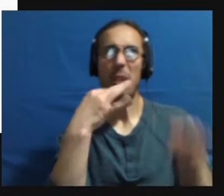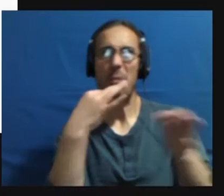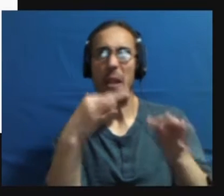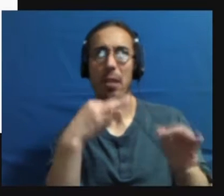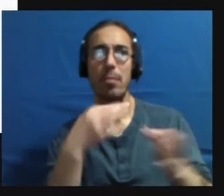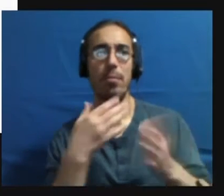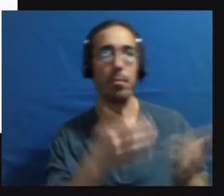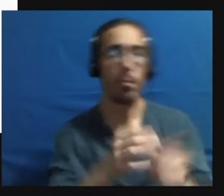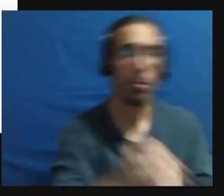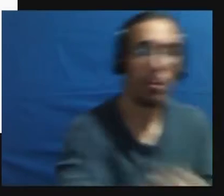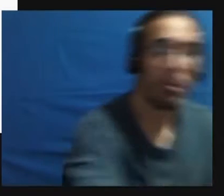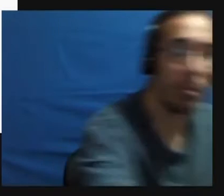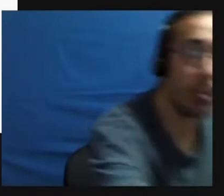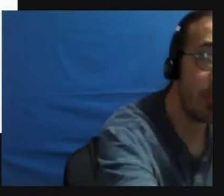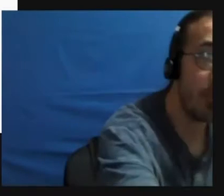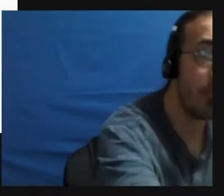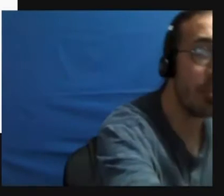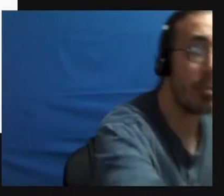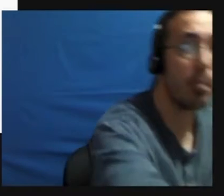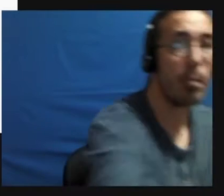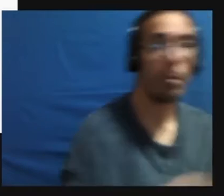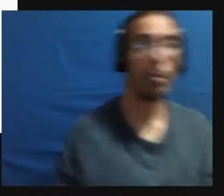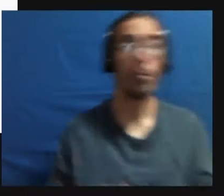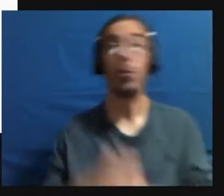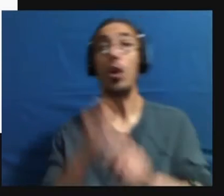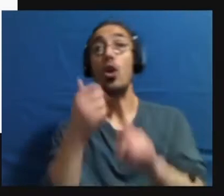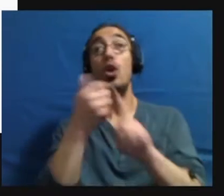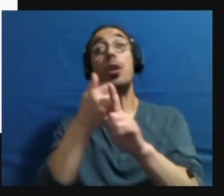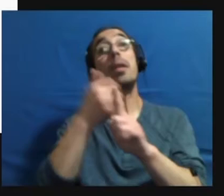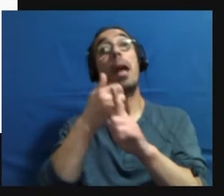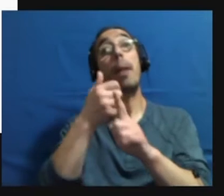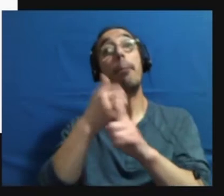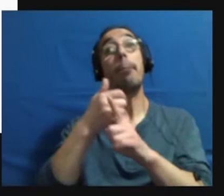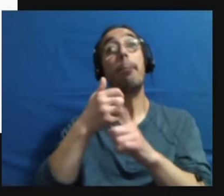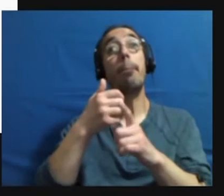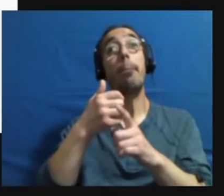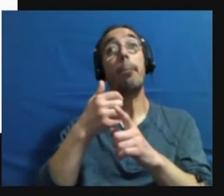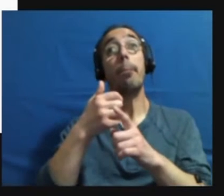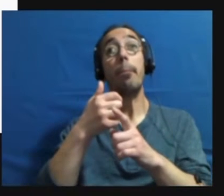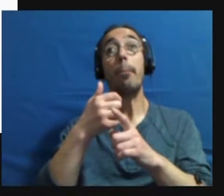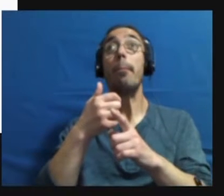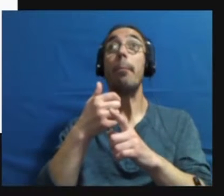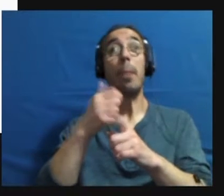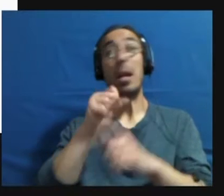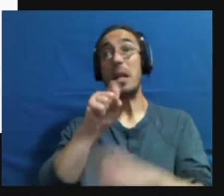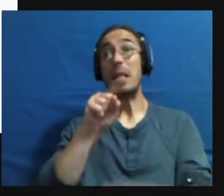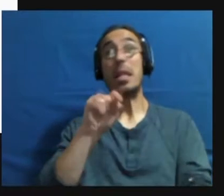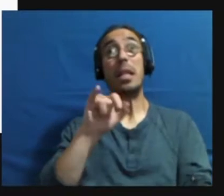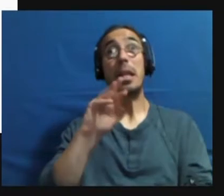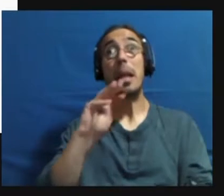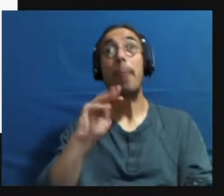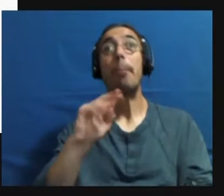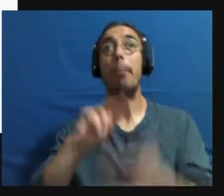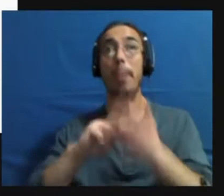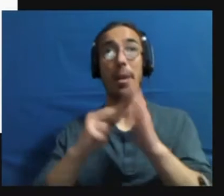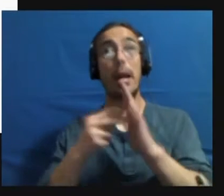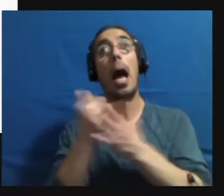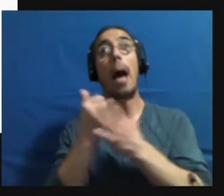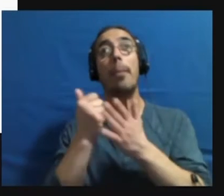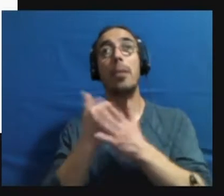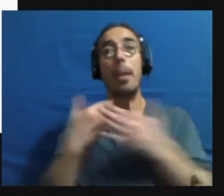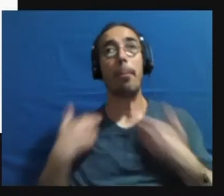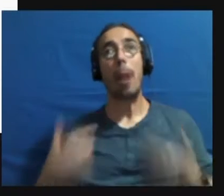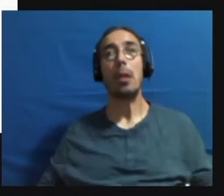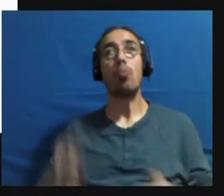Stimming, or self-stimulatory behavior that helps the body regulate. Stimming is commonly associated with autism, but is helpful